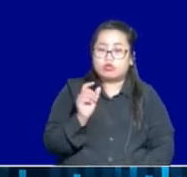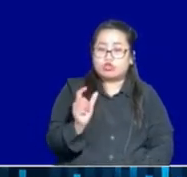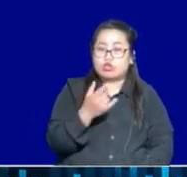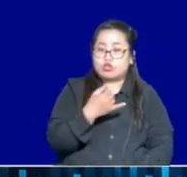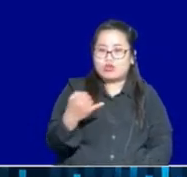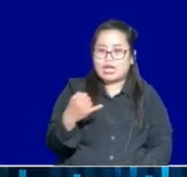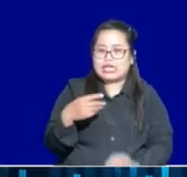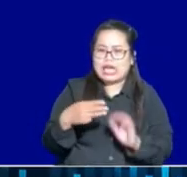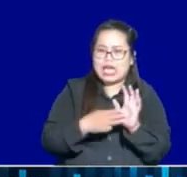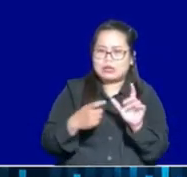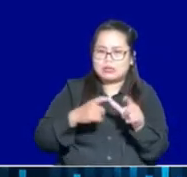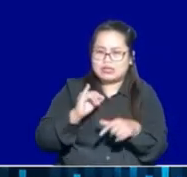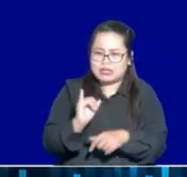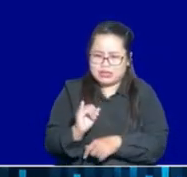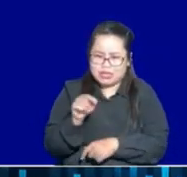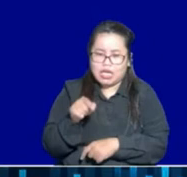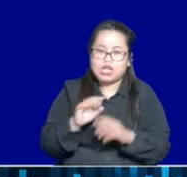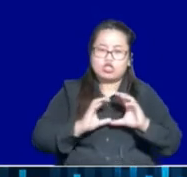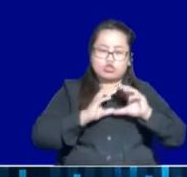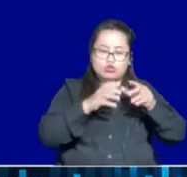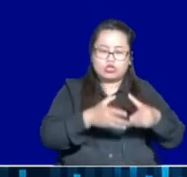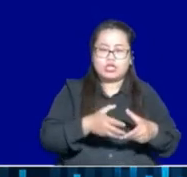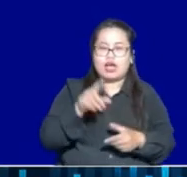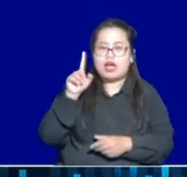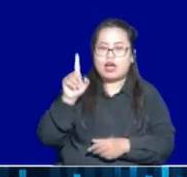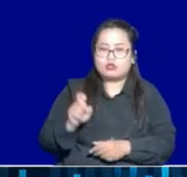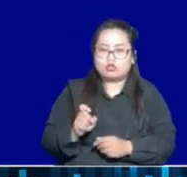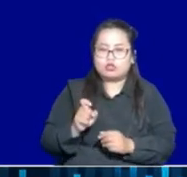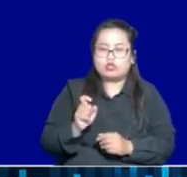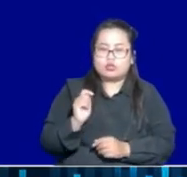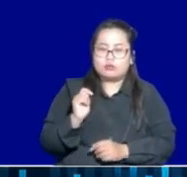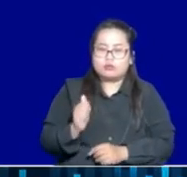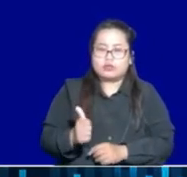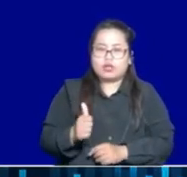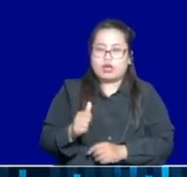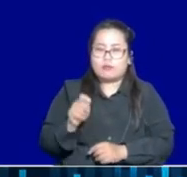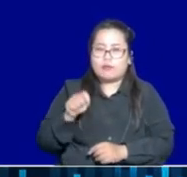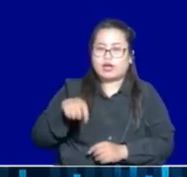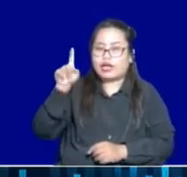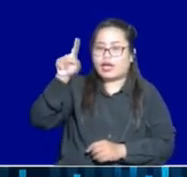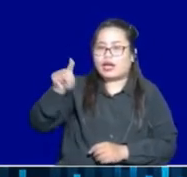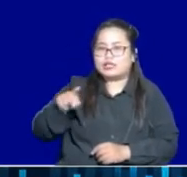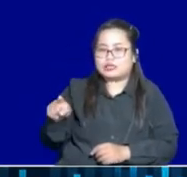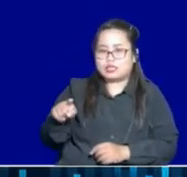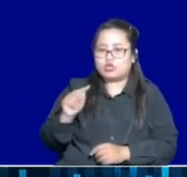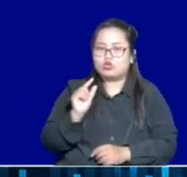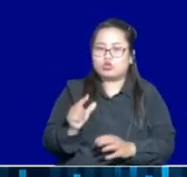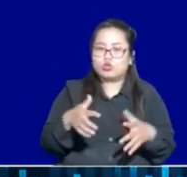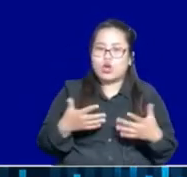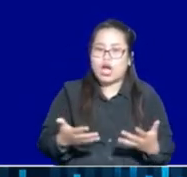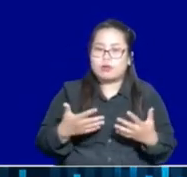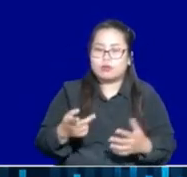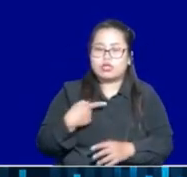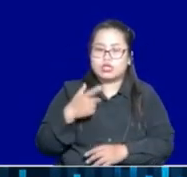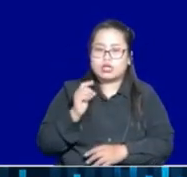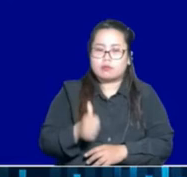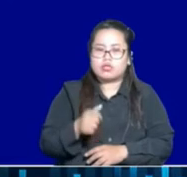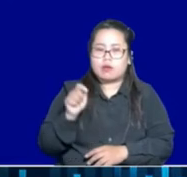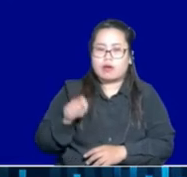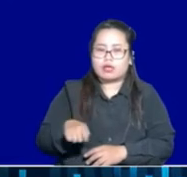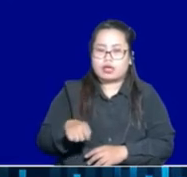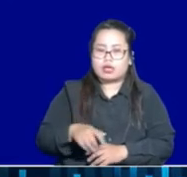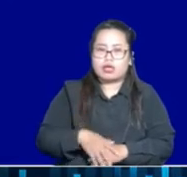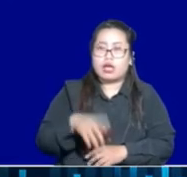electrify anything that can be electrified and to make that electricity in clean ways. It will need to